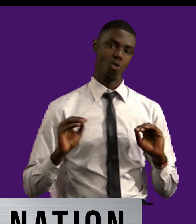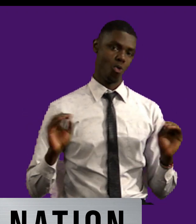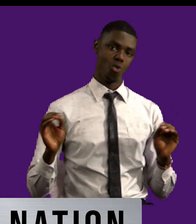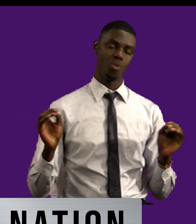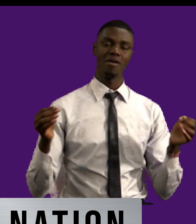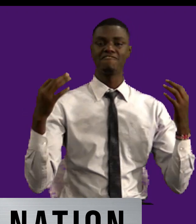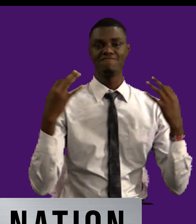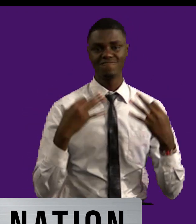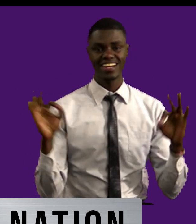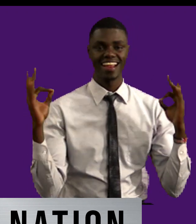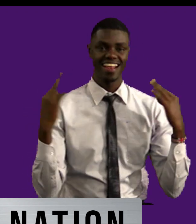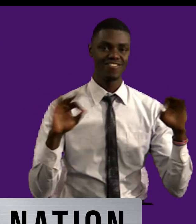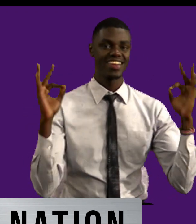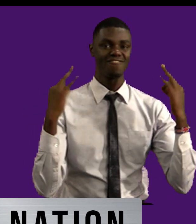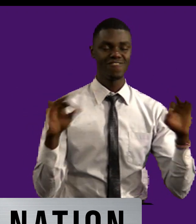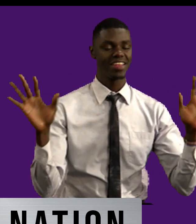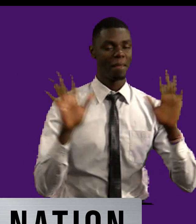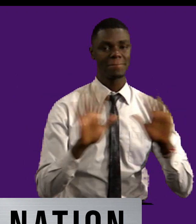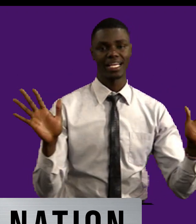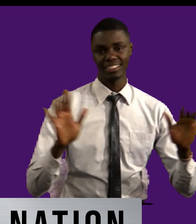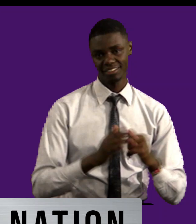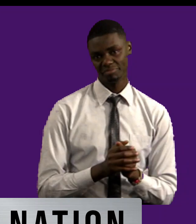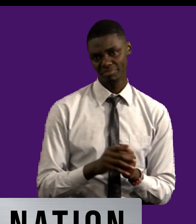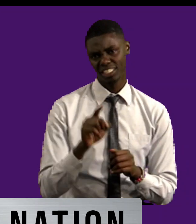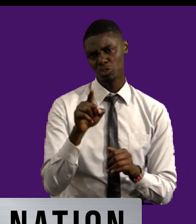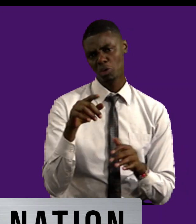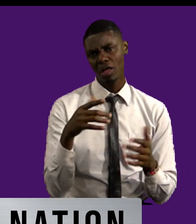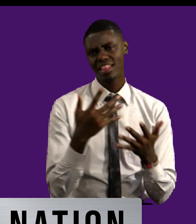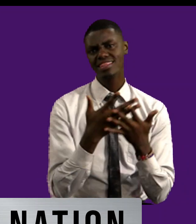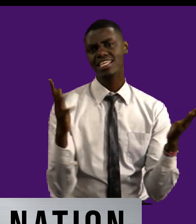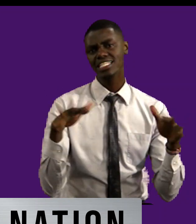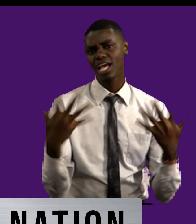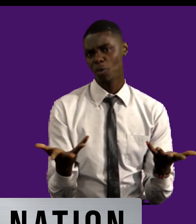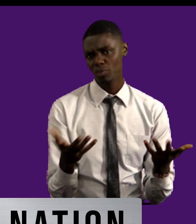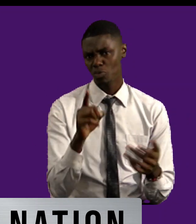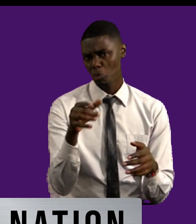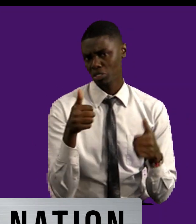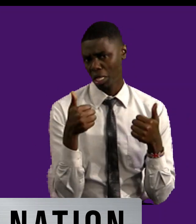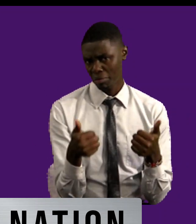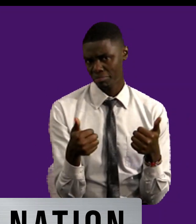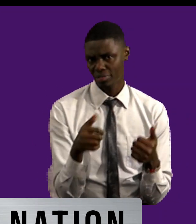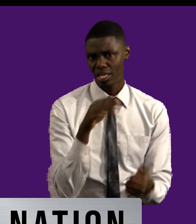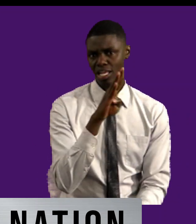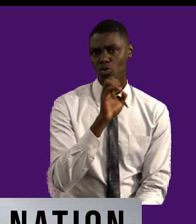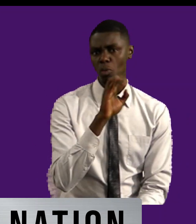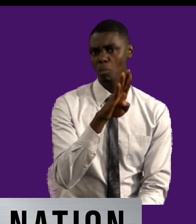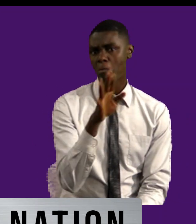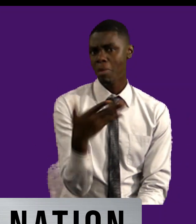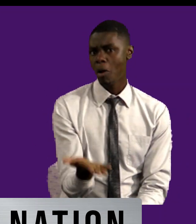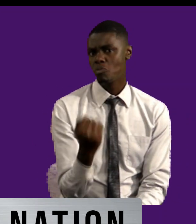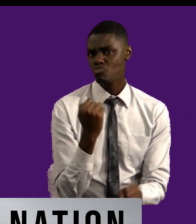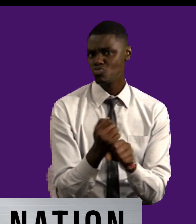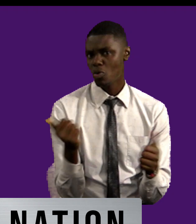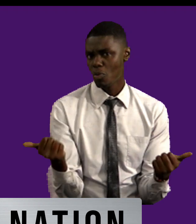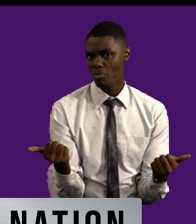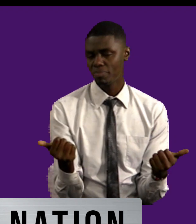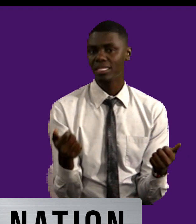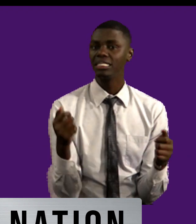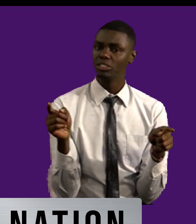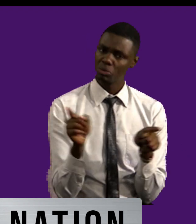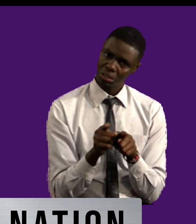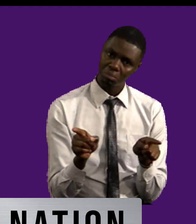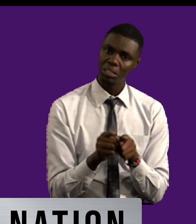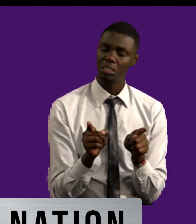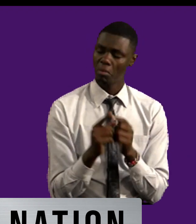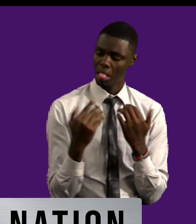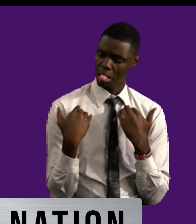Filanga compact. Asante. How are things? Uko poa? Niko salama. How is Bob? Bob is doing well. He's still